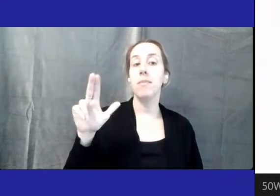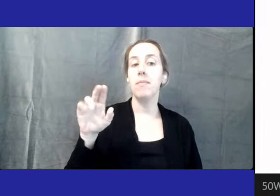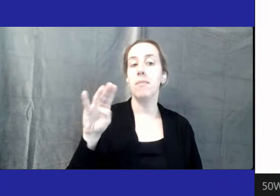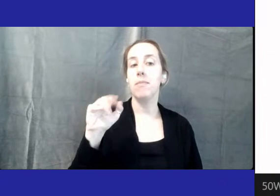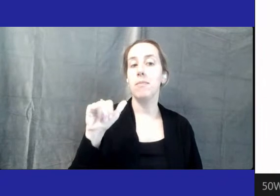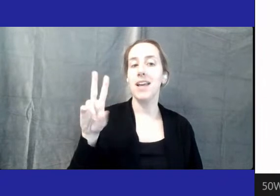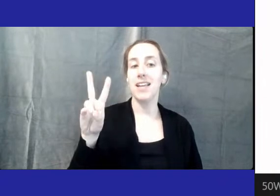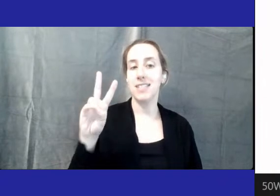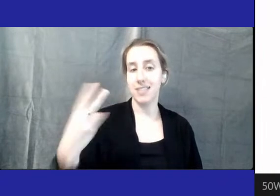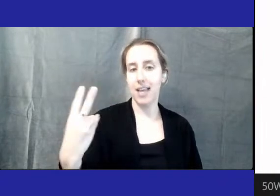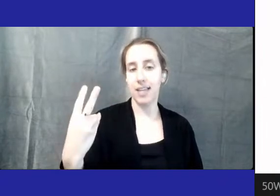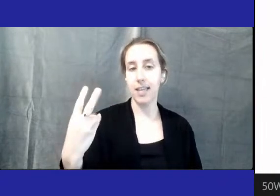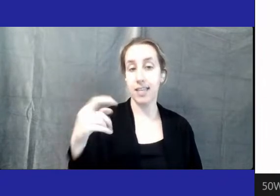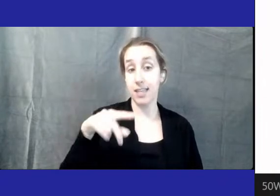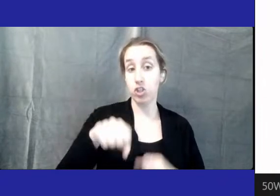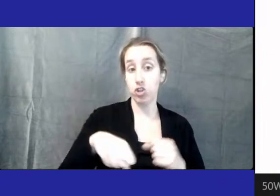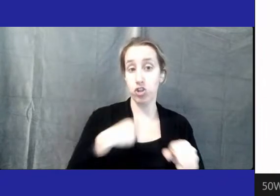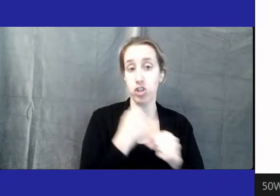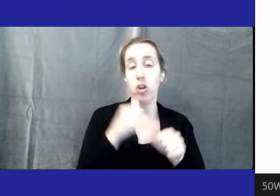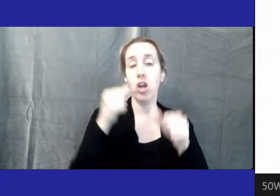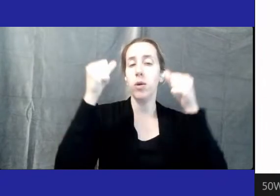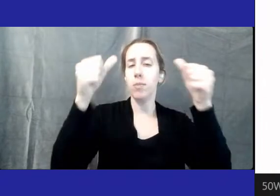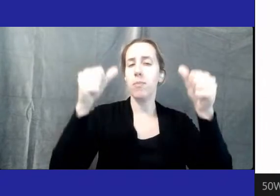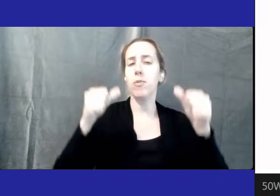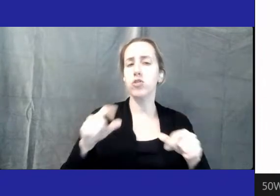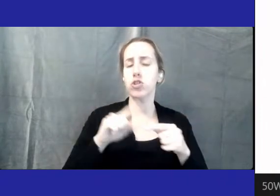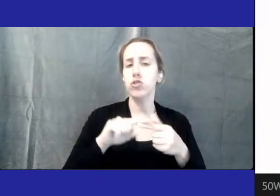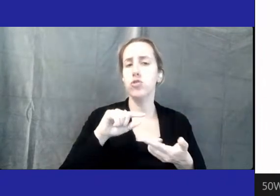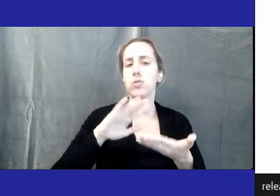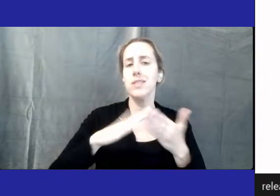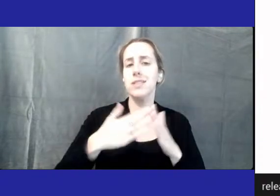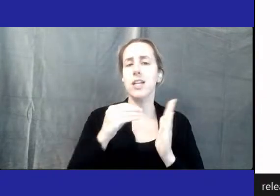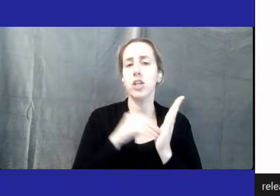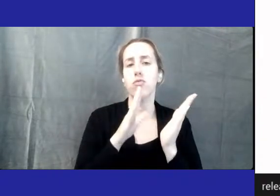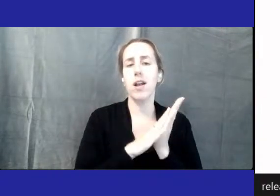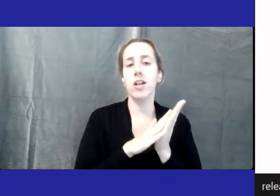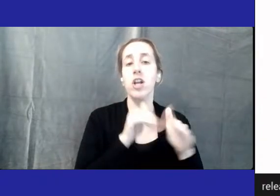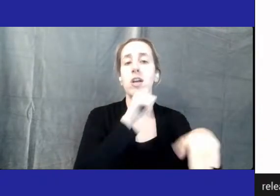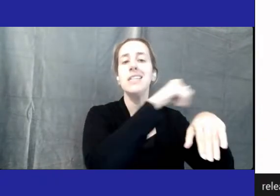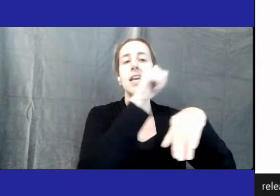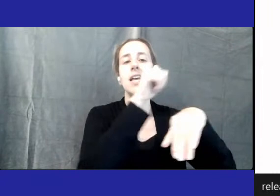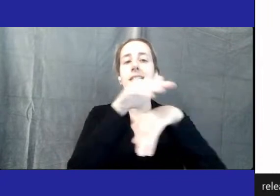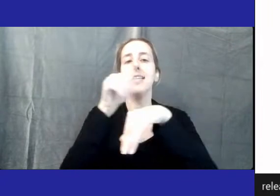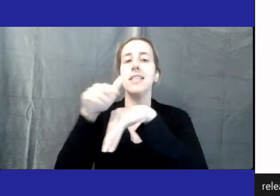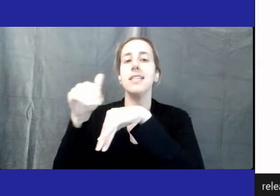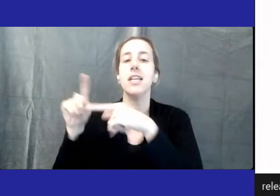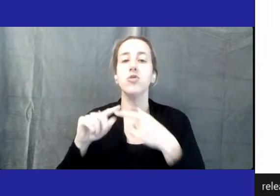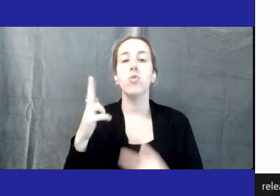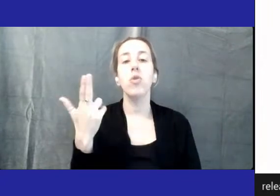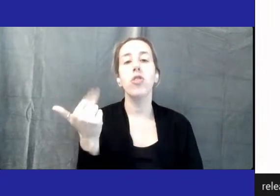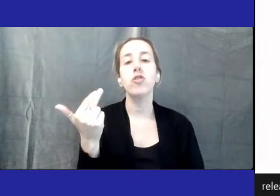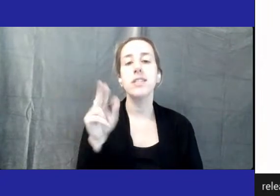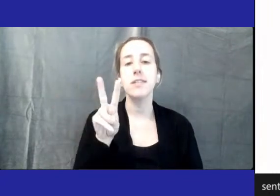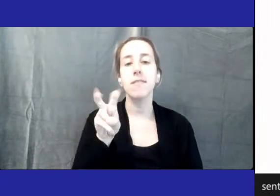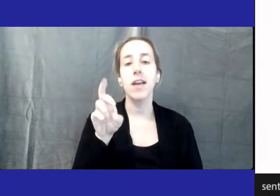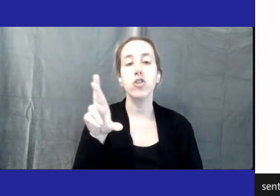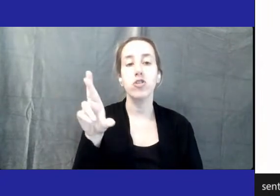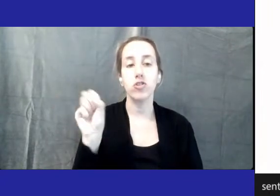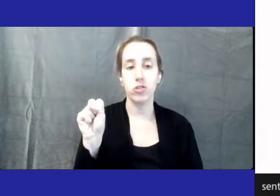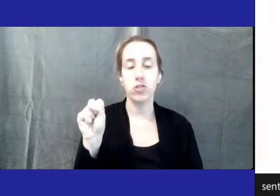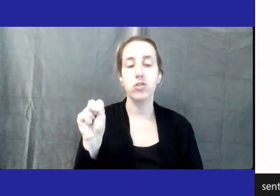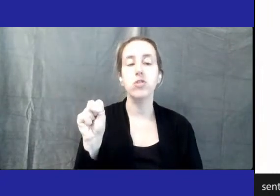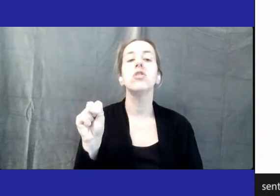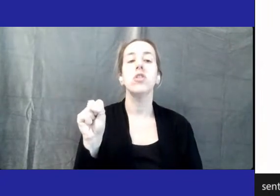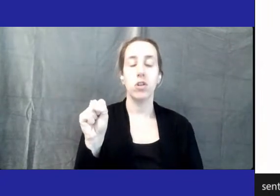we posted the RFP to City Record. It was sent directly to 13 vendors. On the 15th, we held a pre-proposal conference that 16